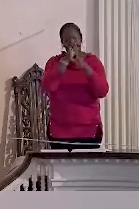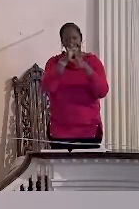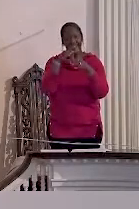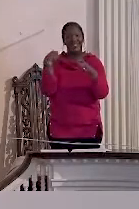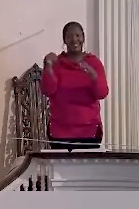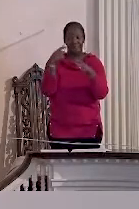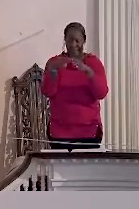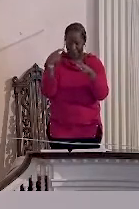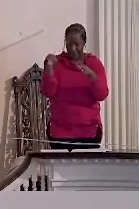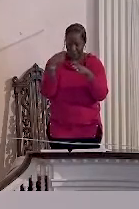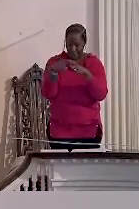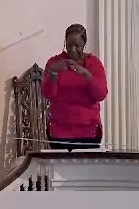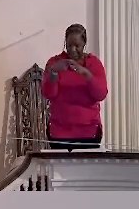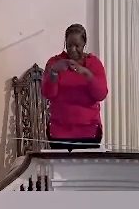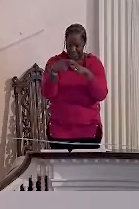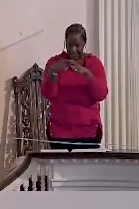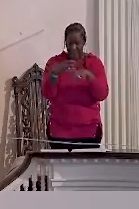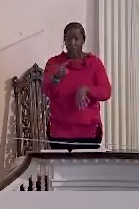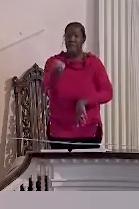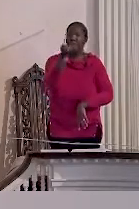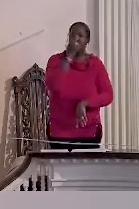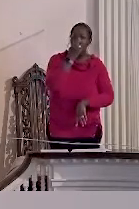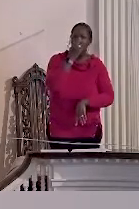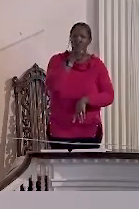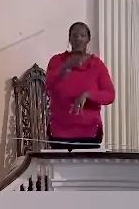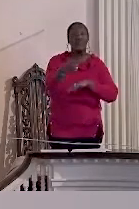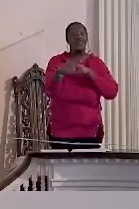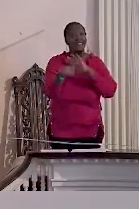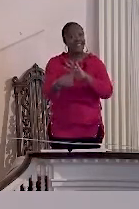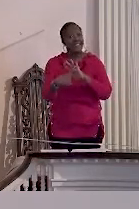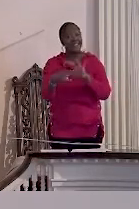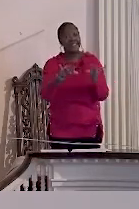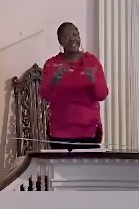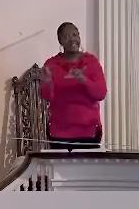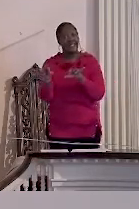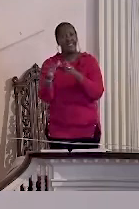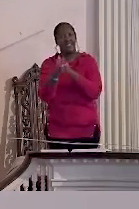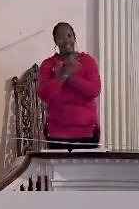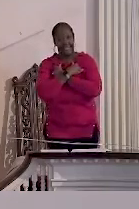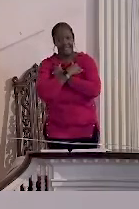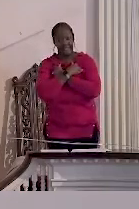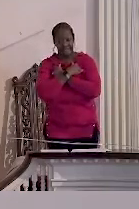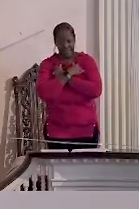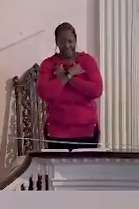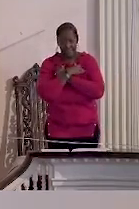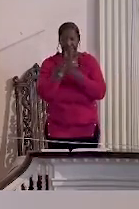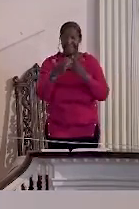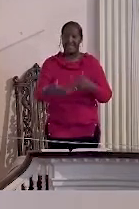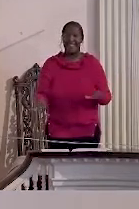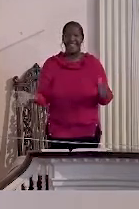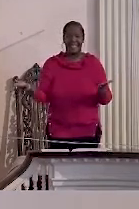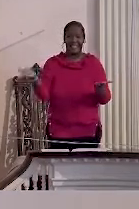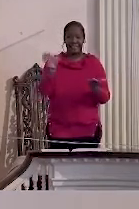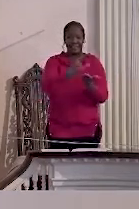es amor. Food is love." The end.